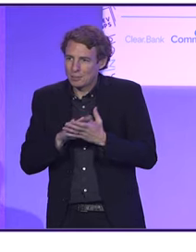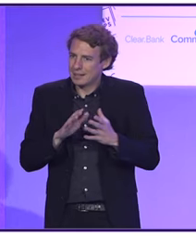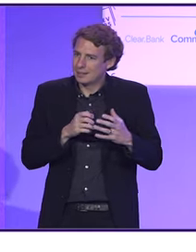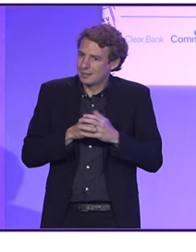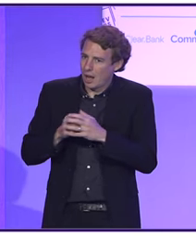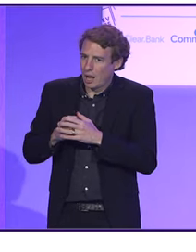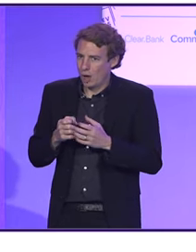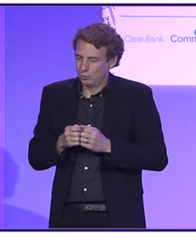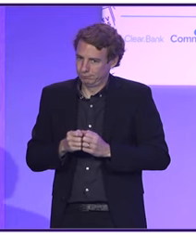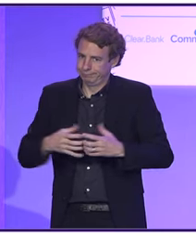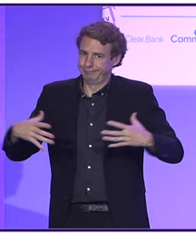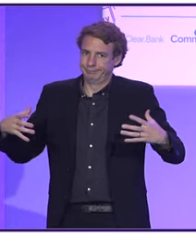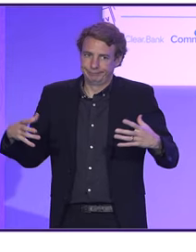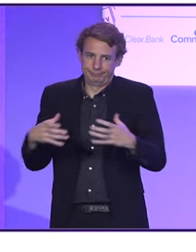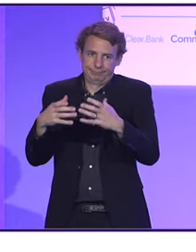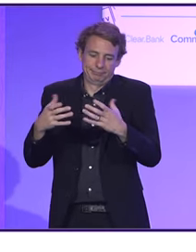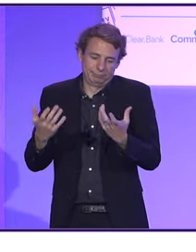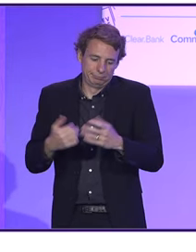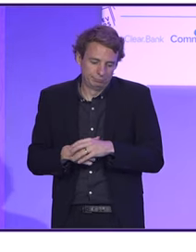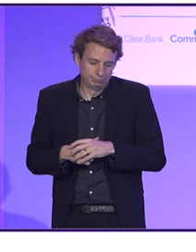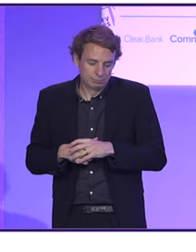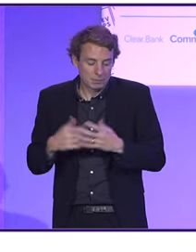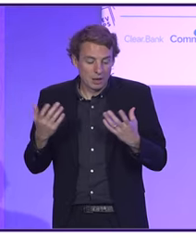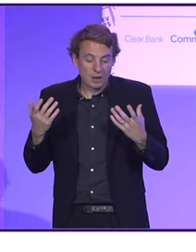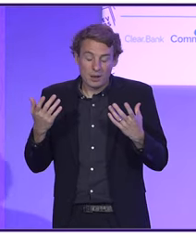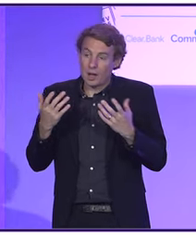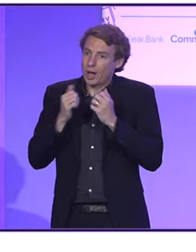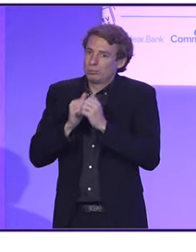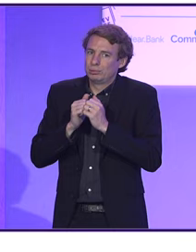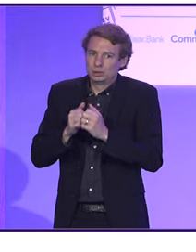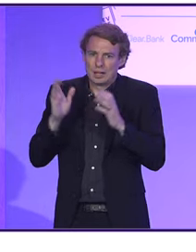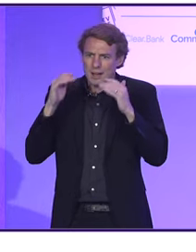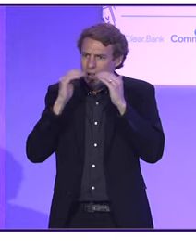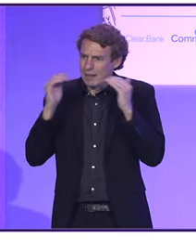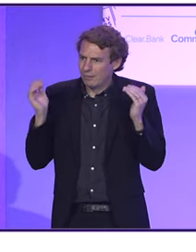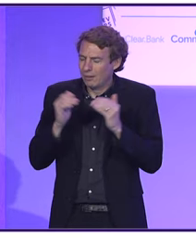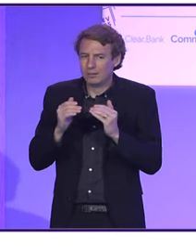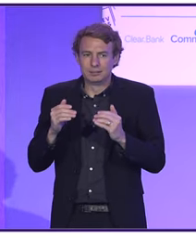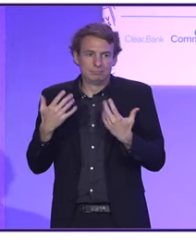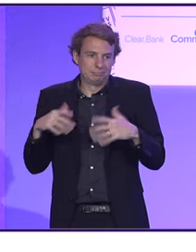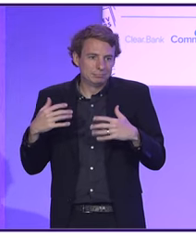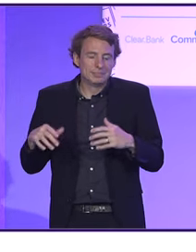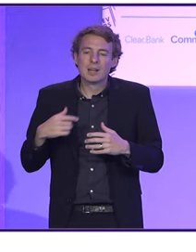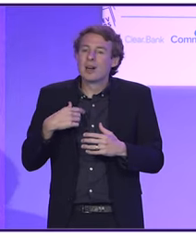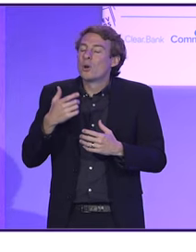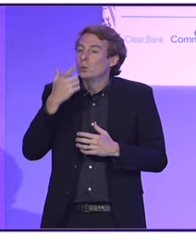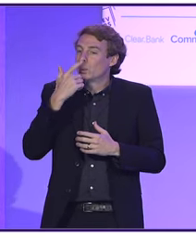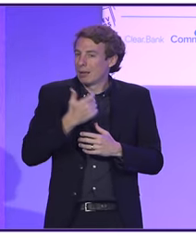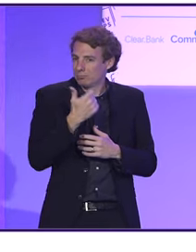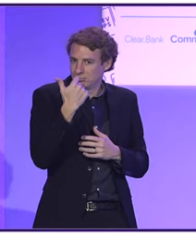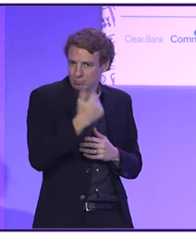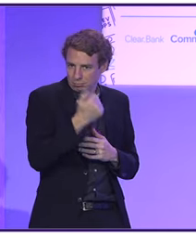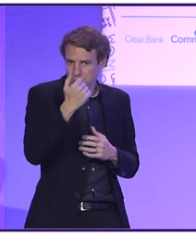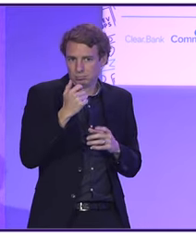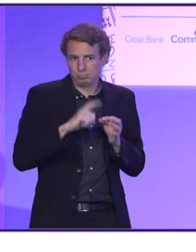improve, how they work. So I appreciate this was a high-level overview. You can find the POC, the code for the POC by scanning the